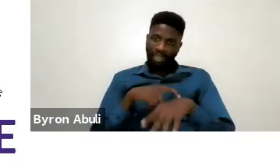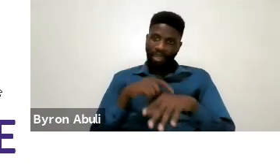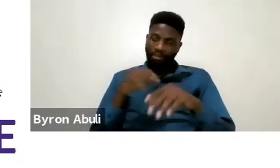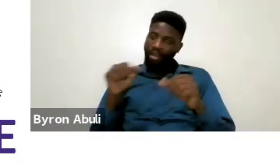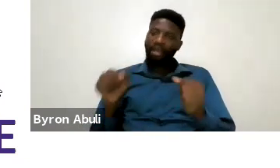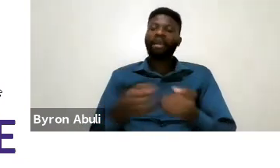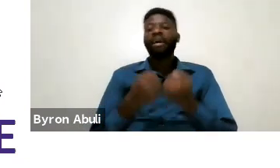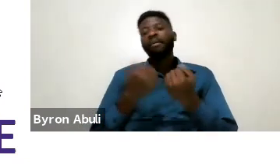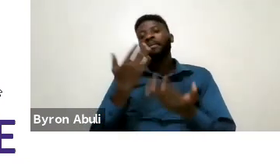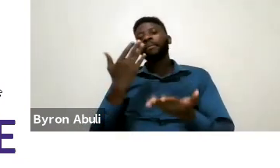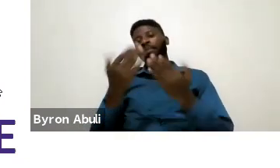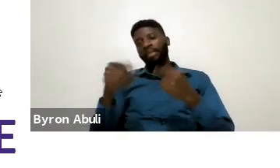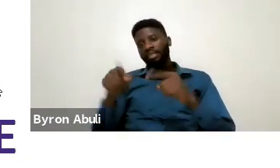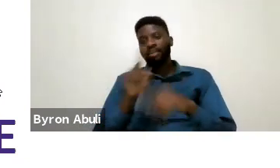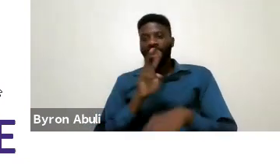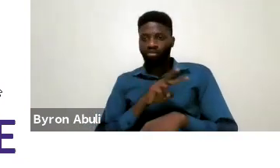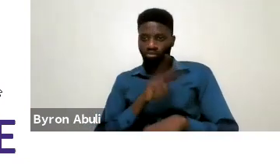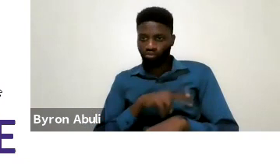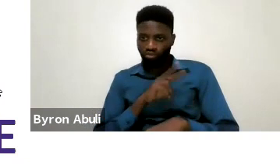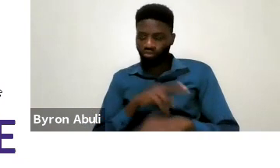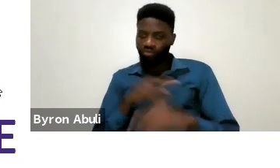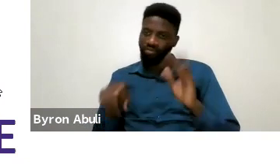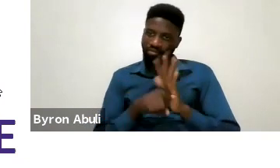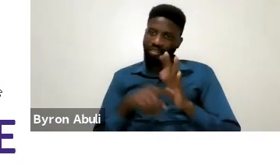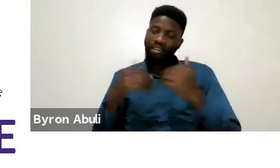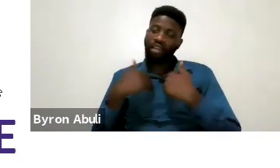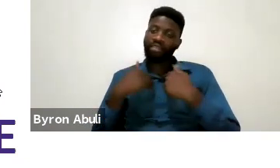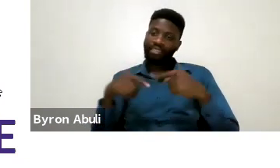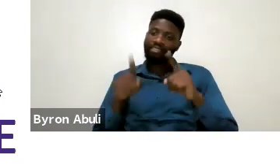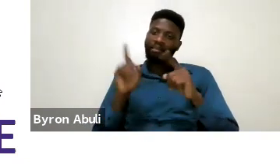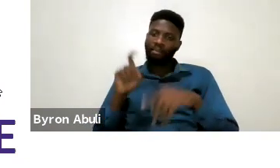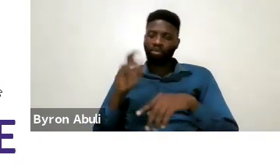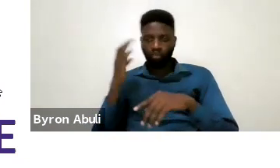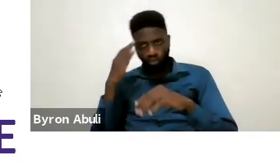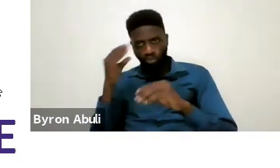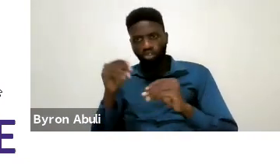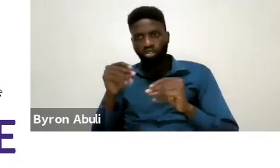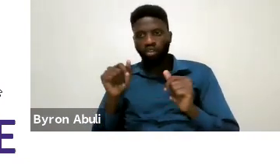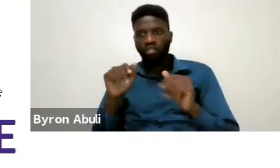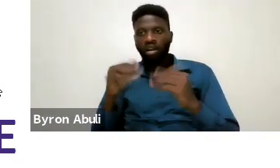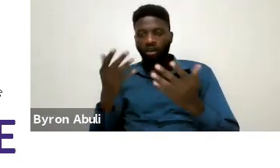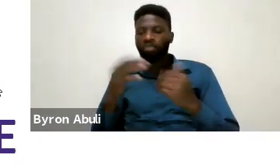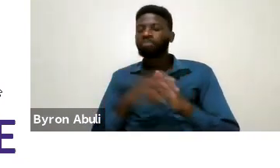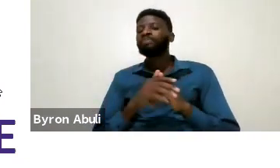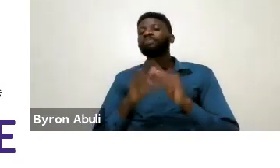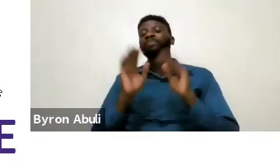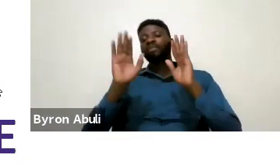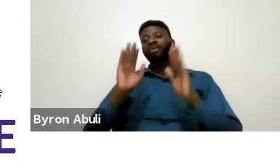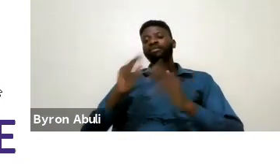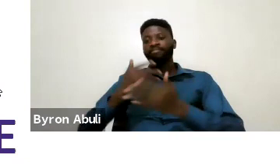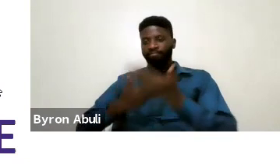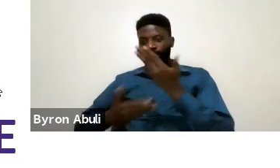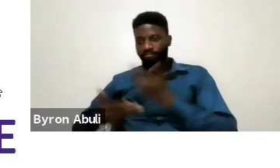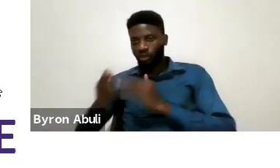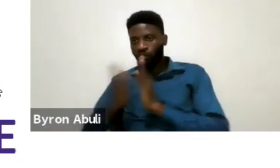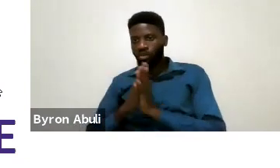those attitudes and feelings. So you need to know how to deal with them. So choose who you associate with carefully, because there are people